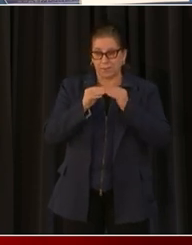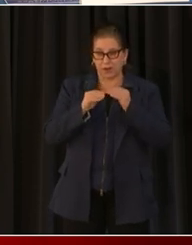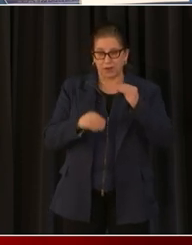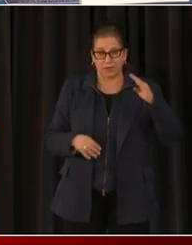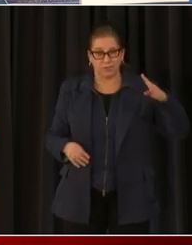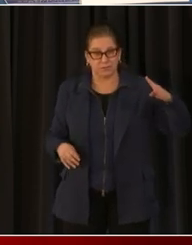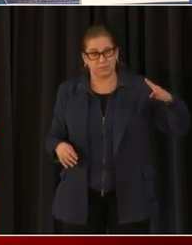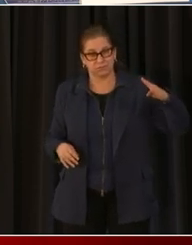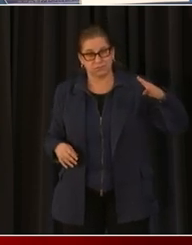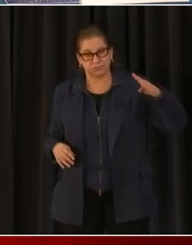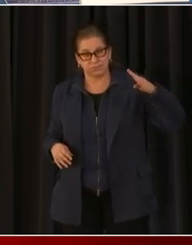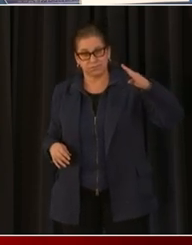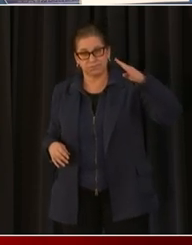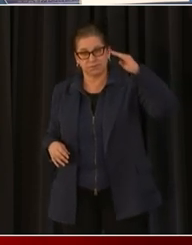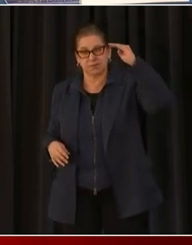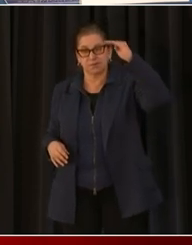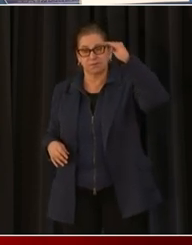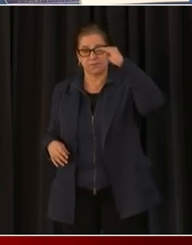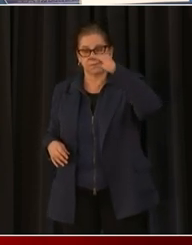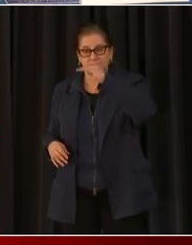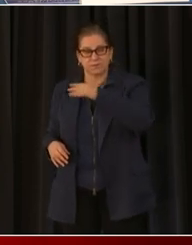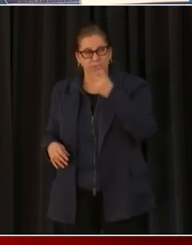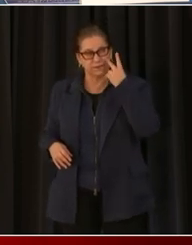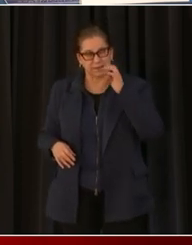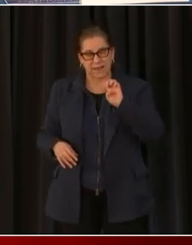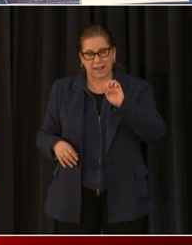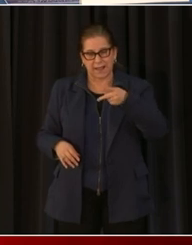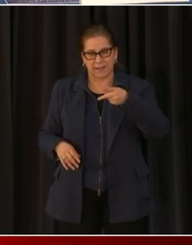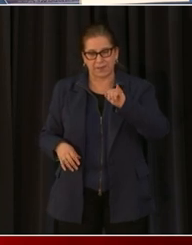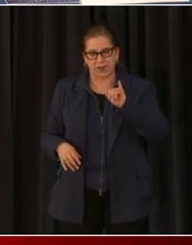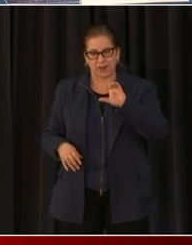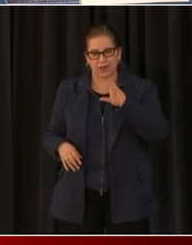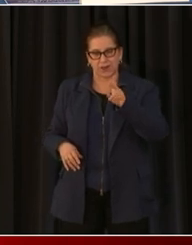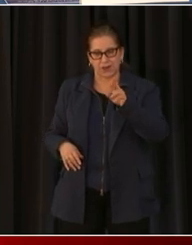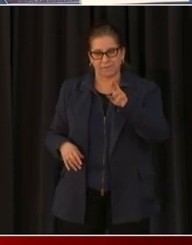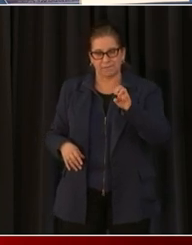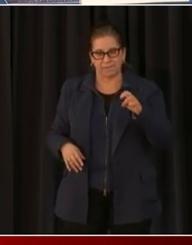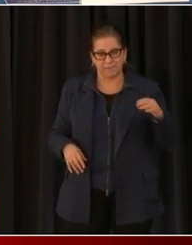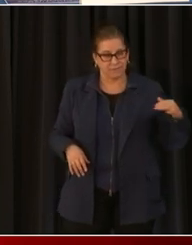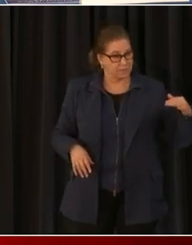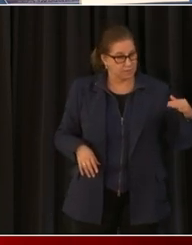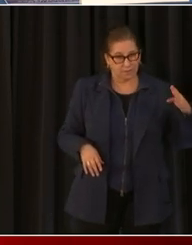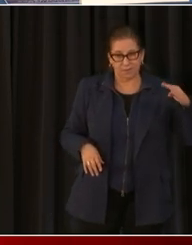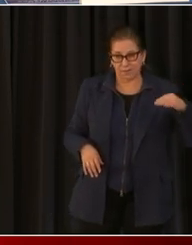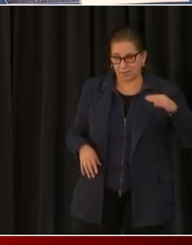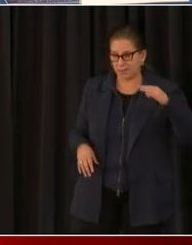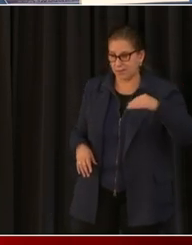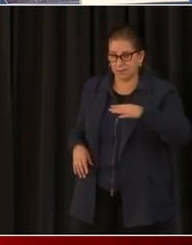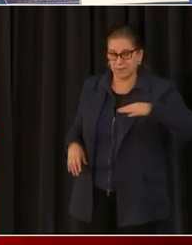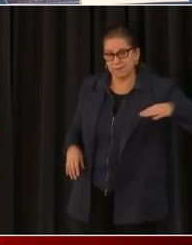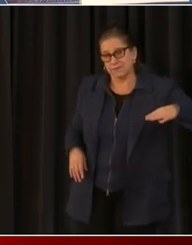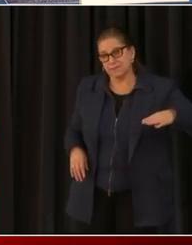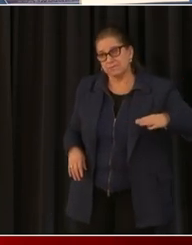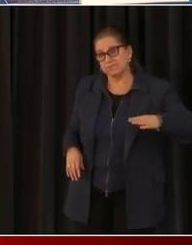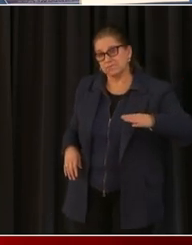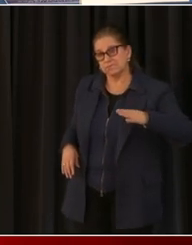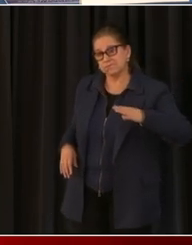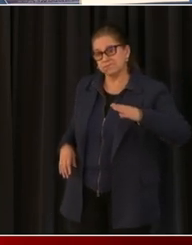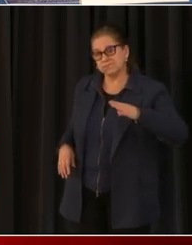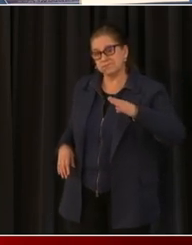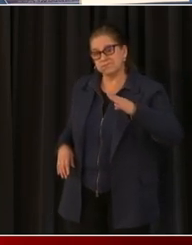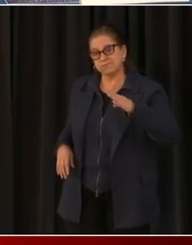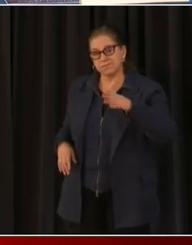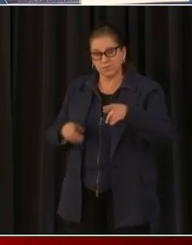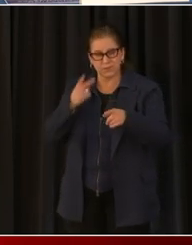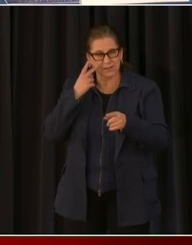refer to as an epi curve. And you often see these curves on many of the news channels